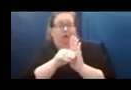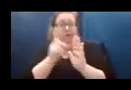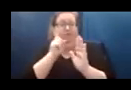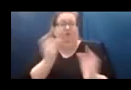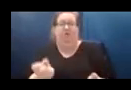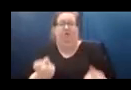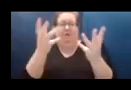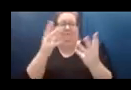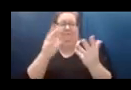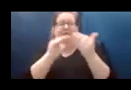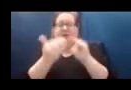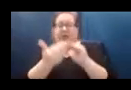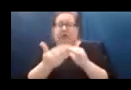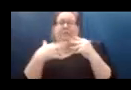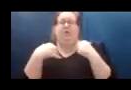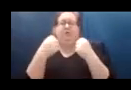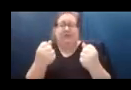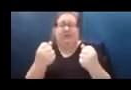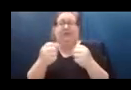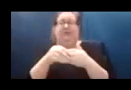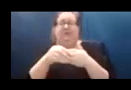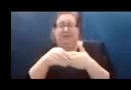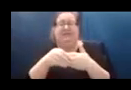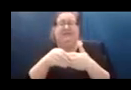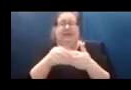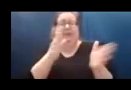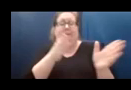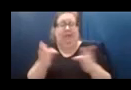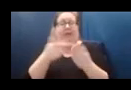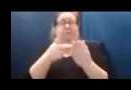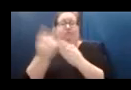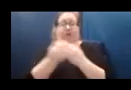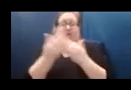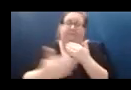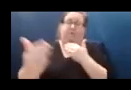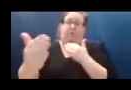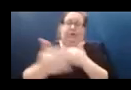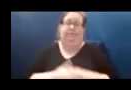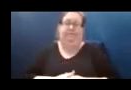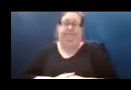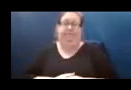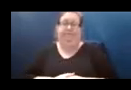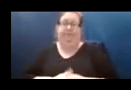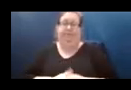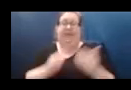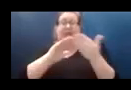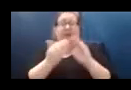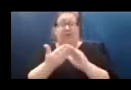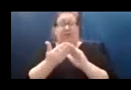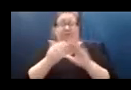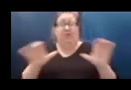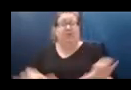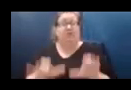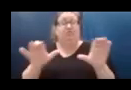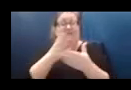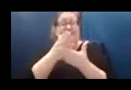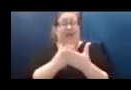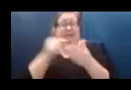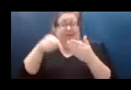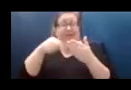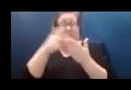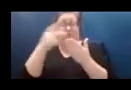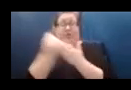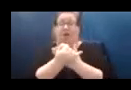many of the community resilience planning projects going forward. the community-driven aspect of this project